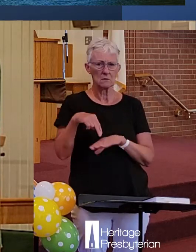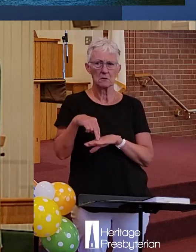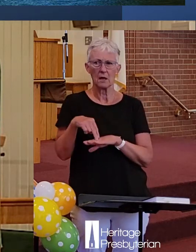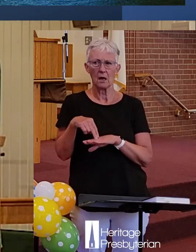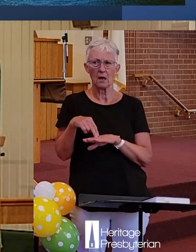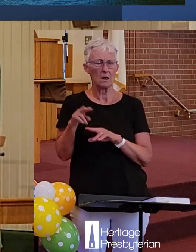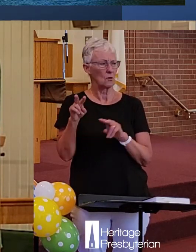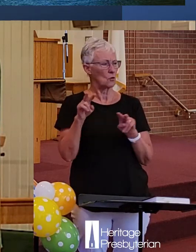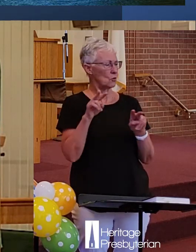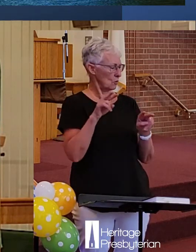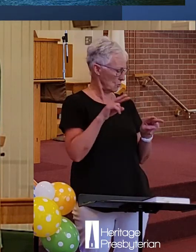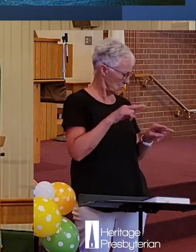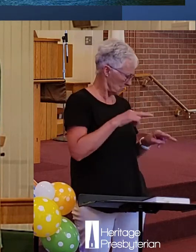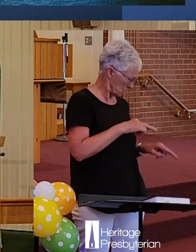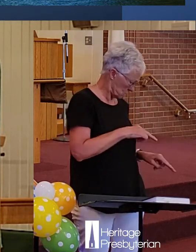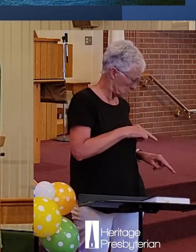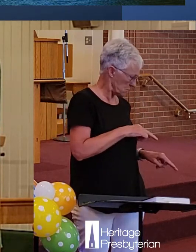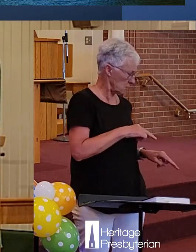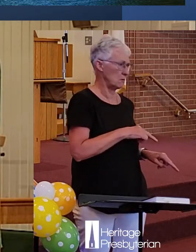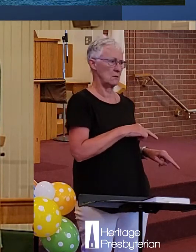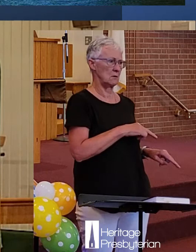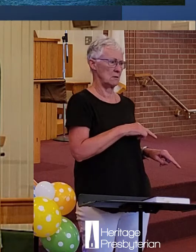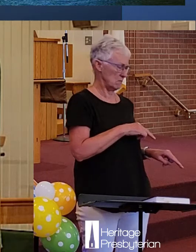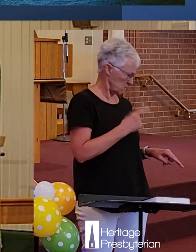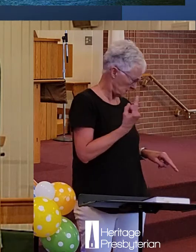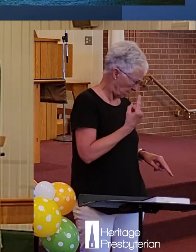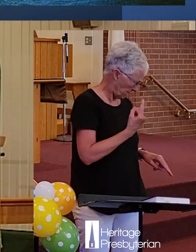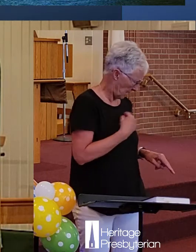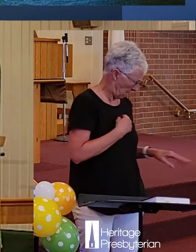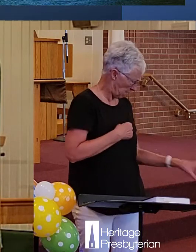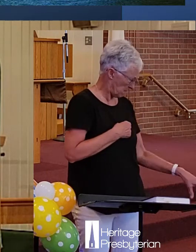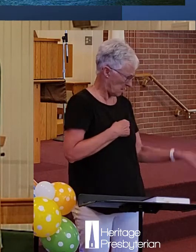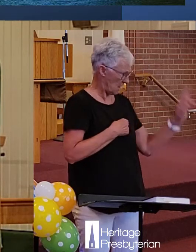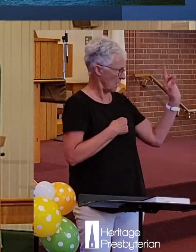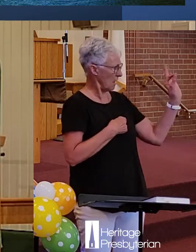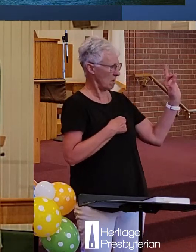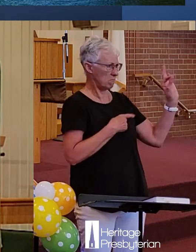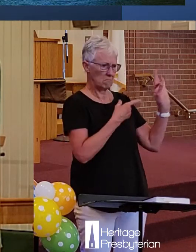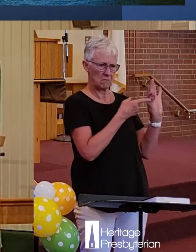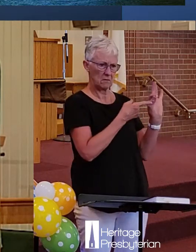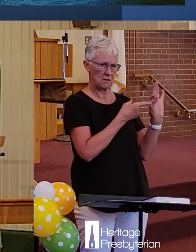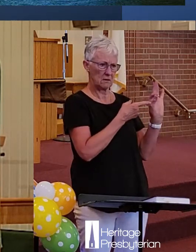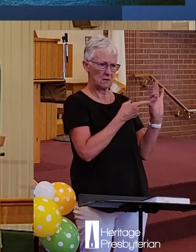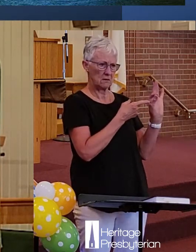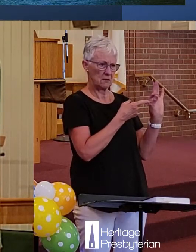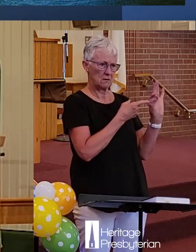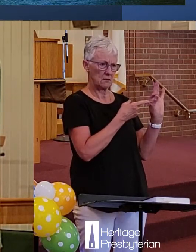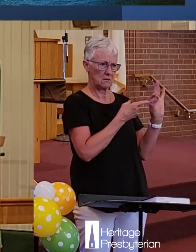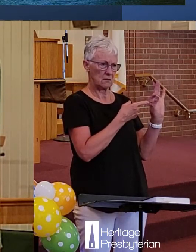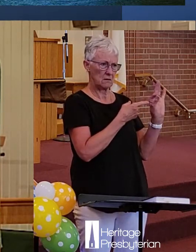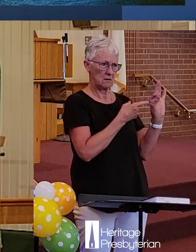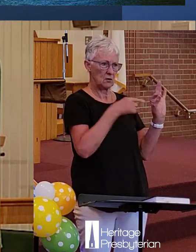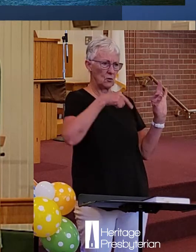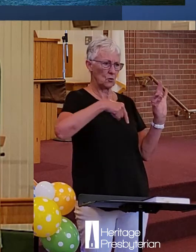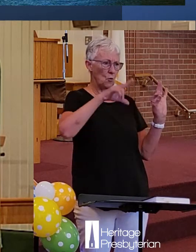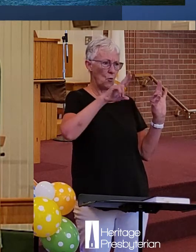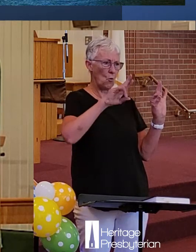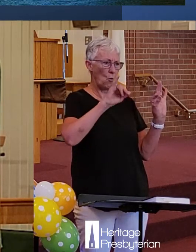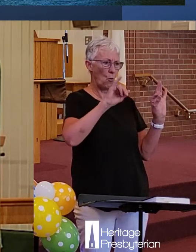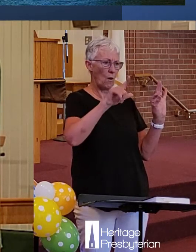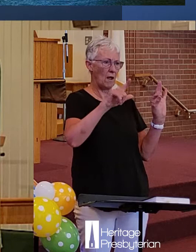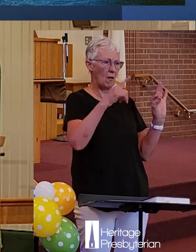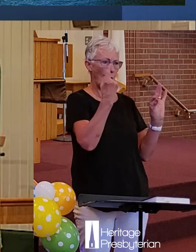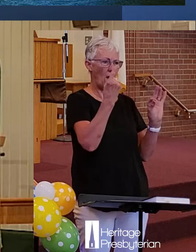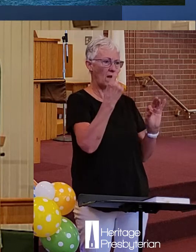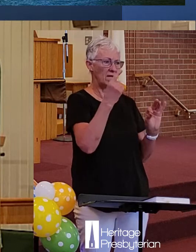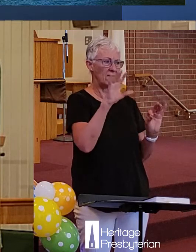ground. I turned around, went back, and picked it up. There, perfect in every dark brown line from the quill, was an